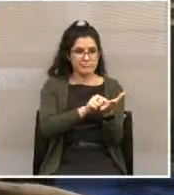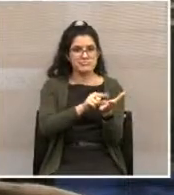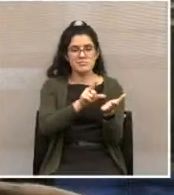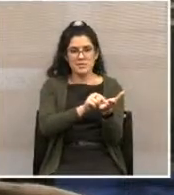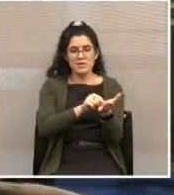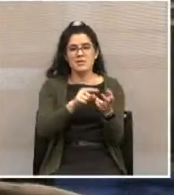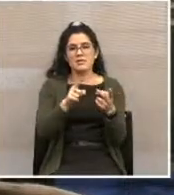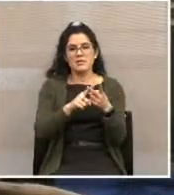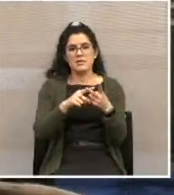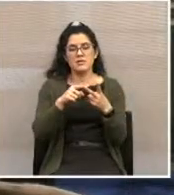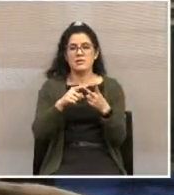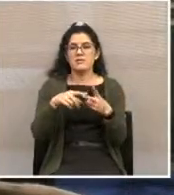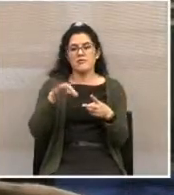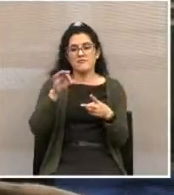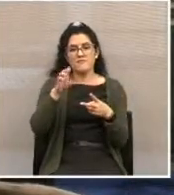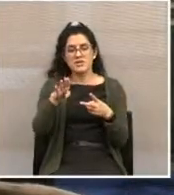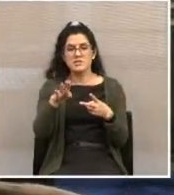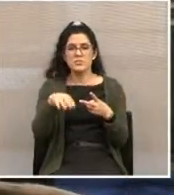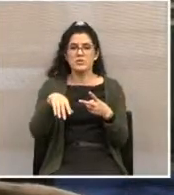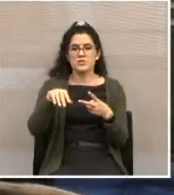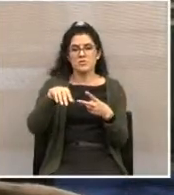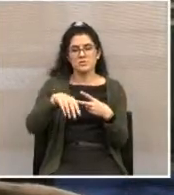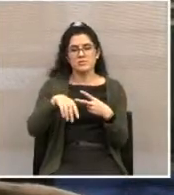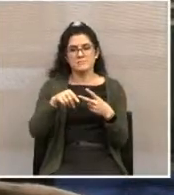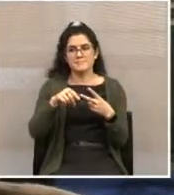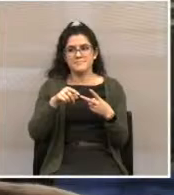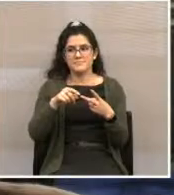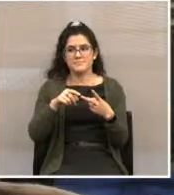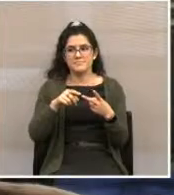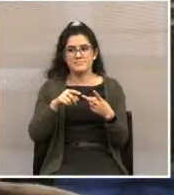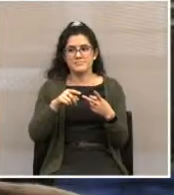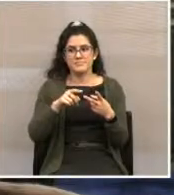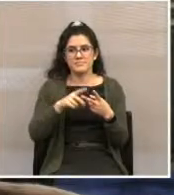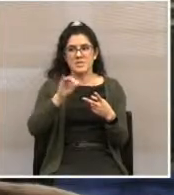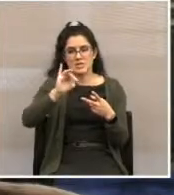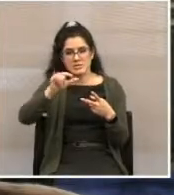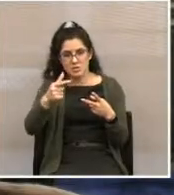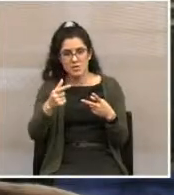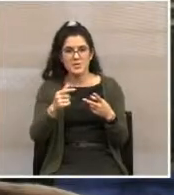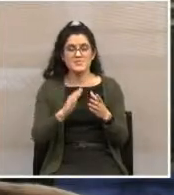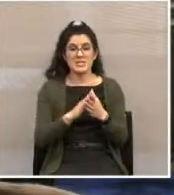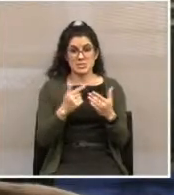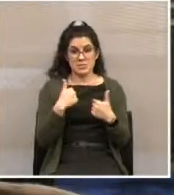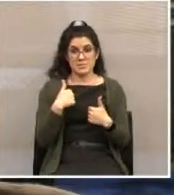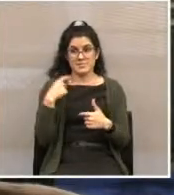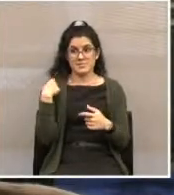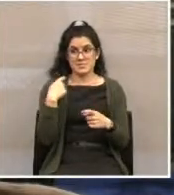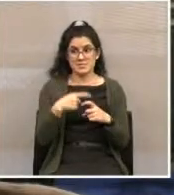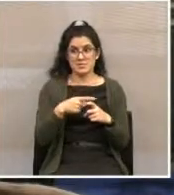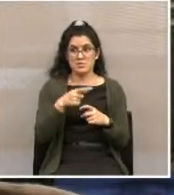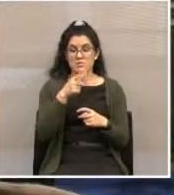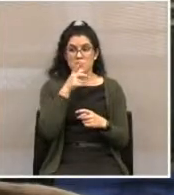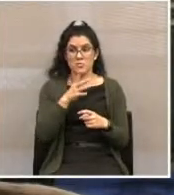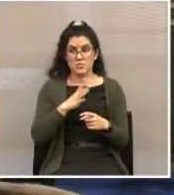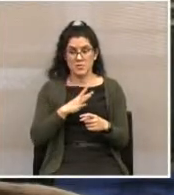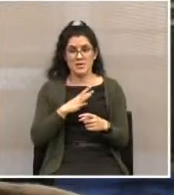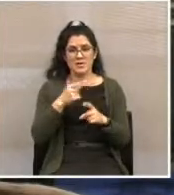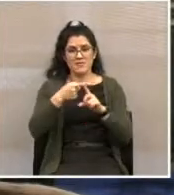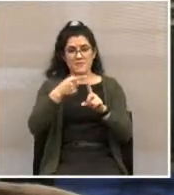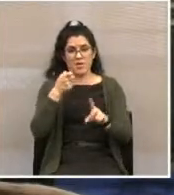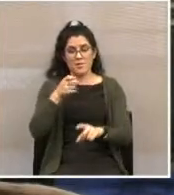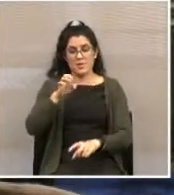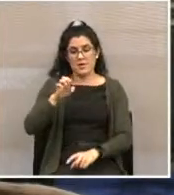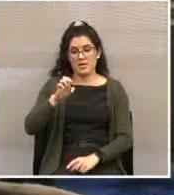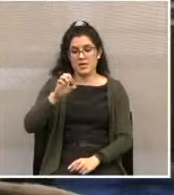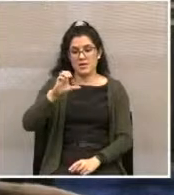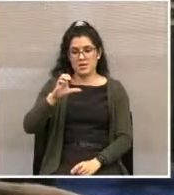mainstream media. Especially concerning to me, a Latina immigrant that came here from Ecuador and lives